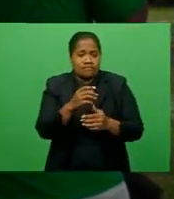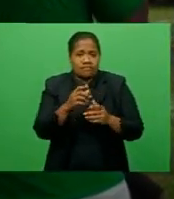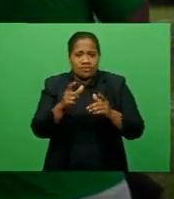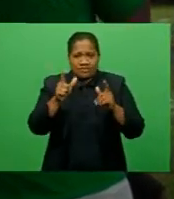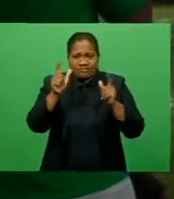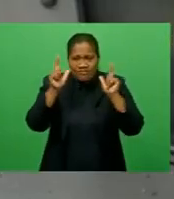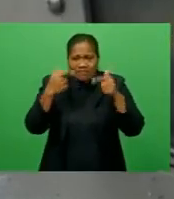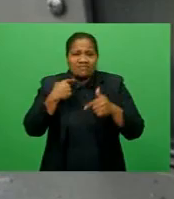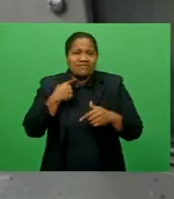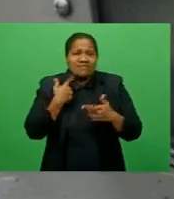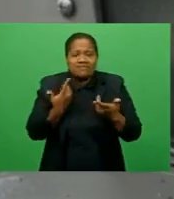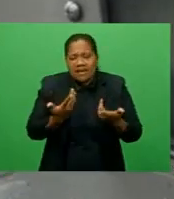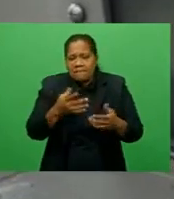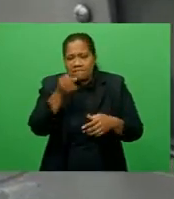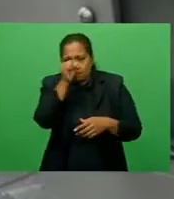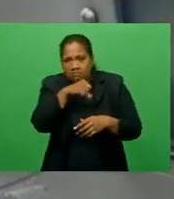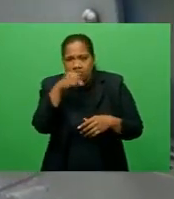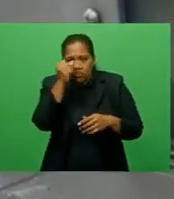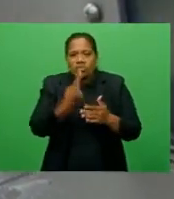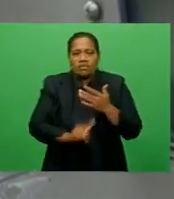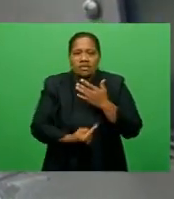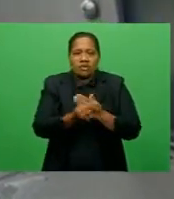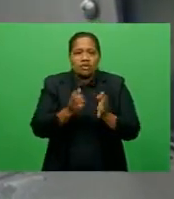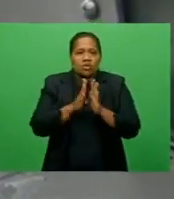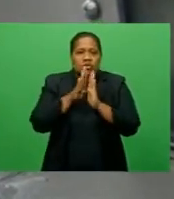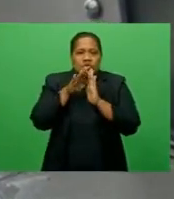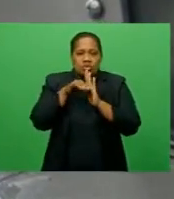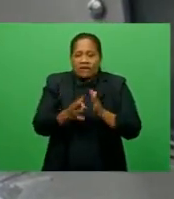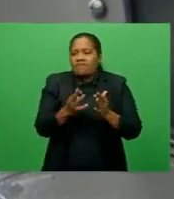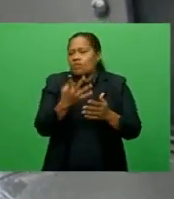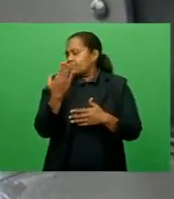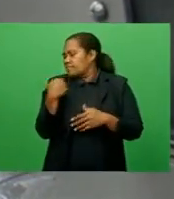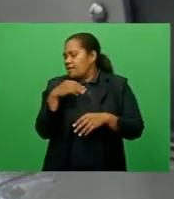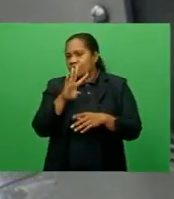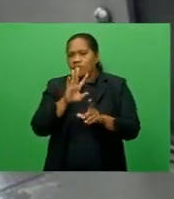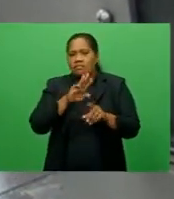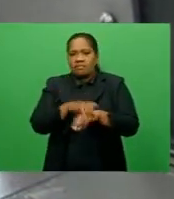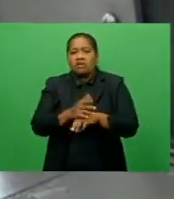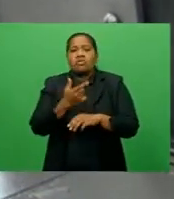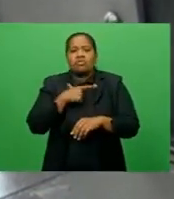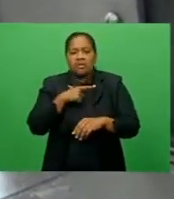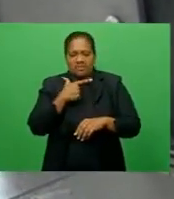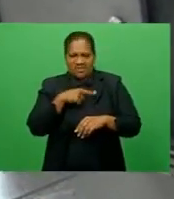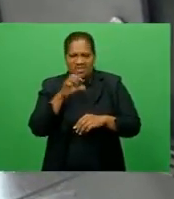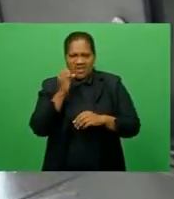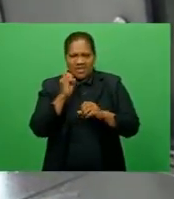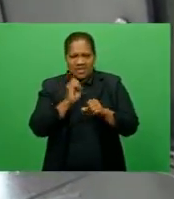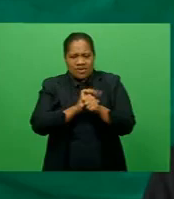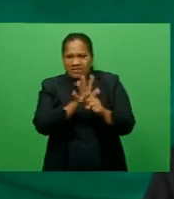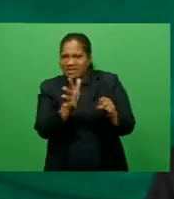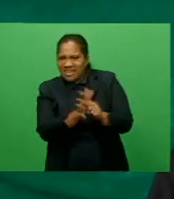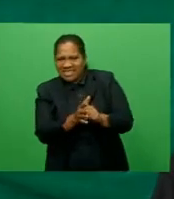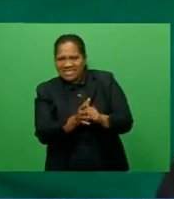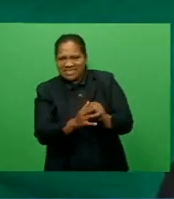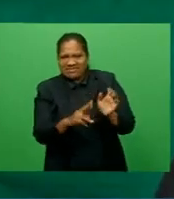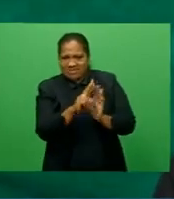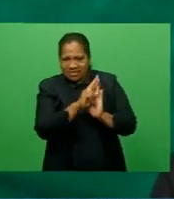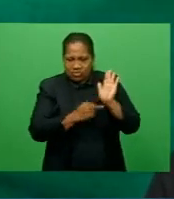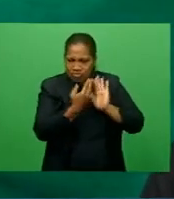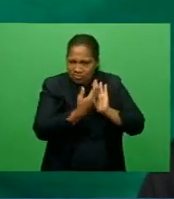up drastically in the last 4 months due to the easing of certain COVID-19 restrictions. Demand